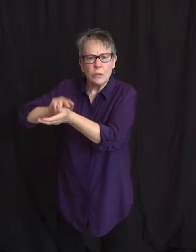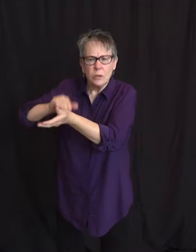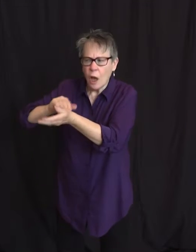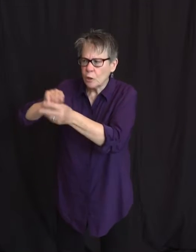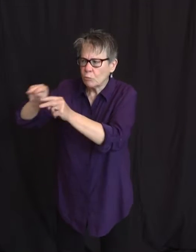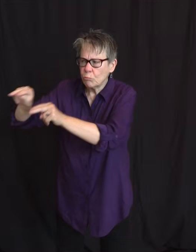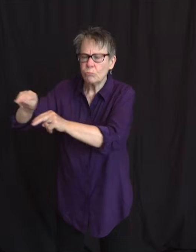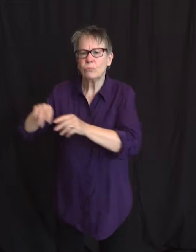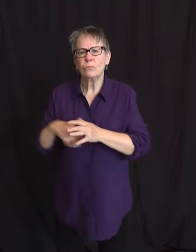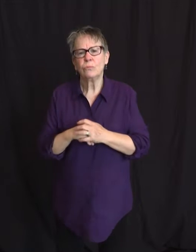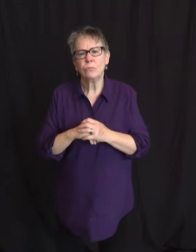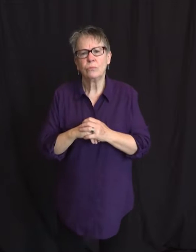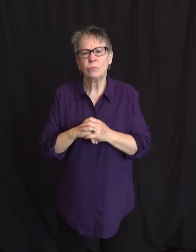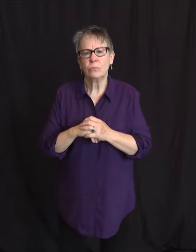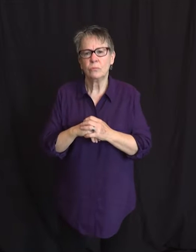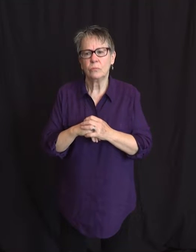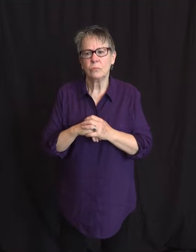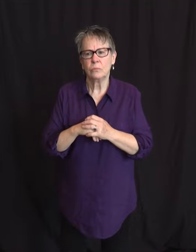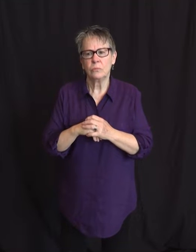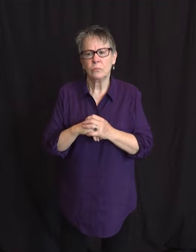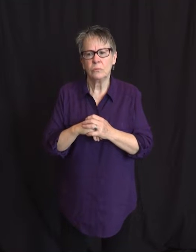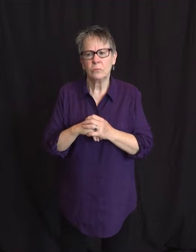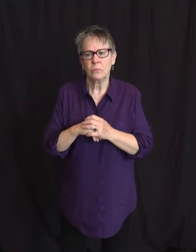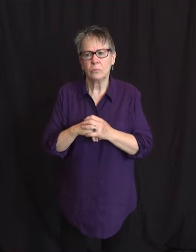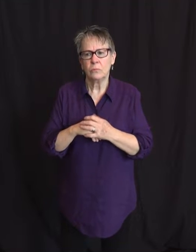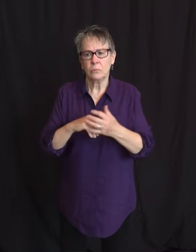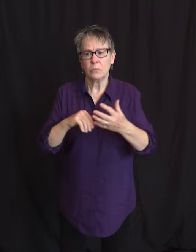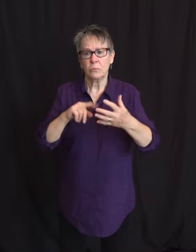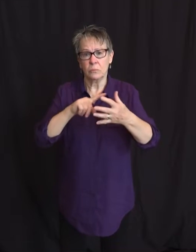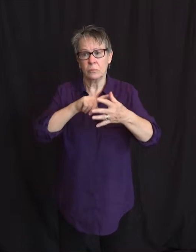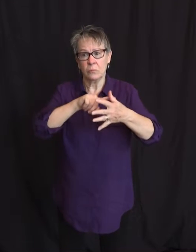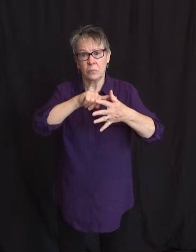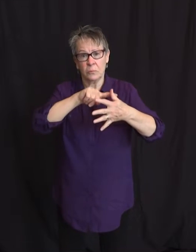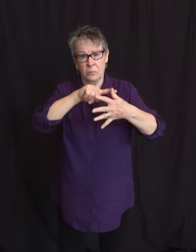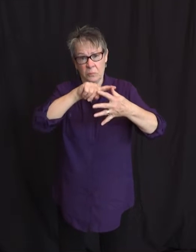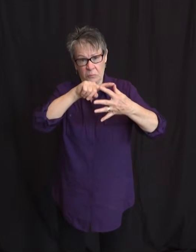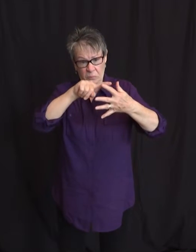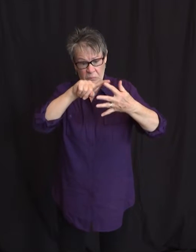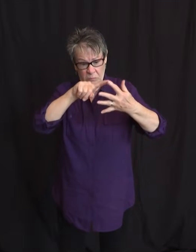road, we give ourselves the best possible chance to succeed in the